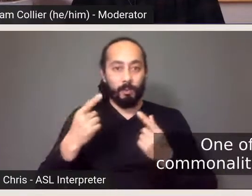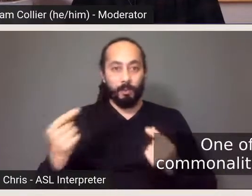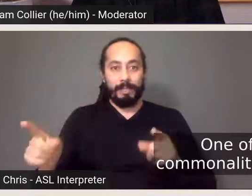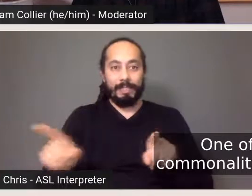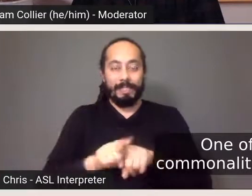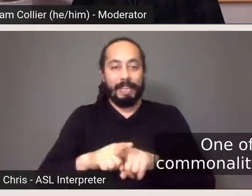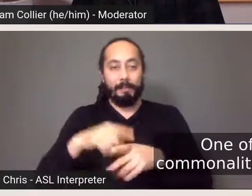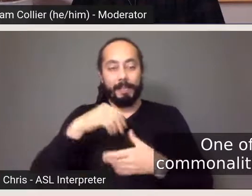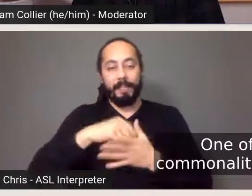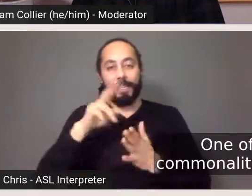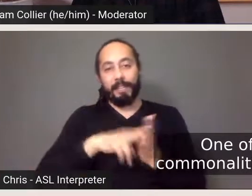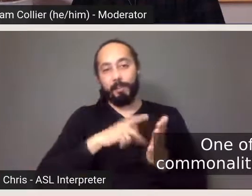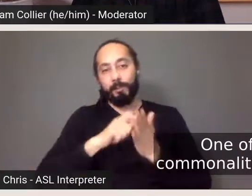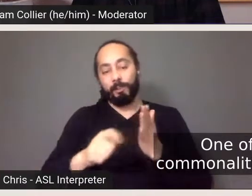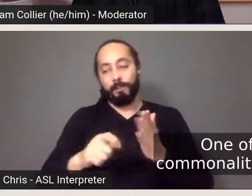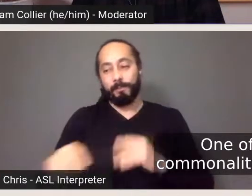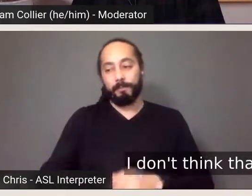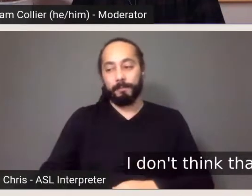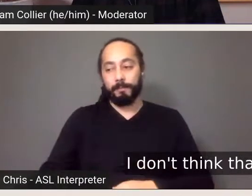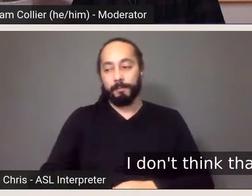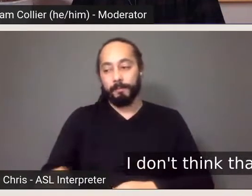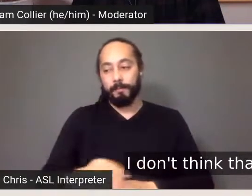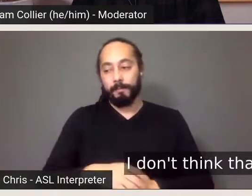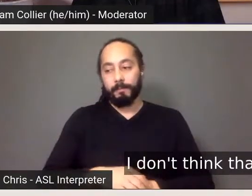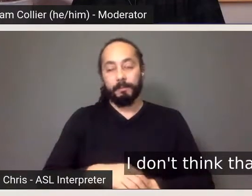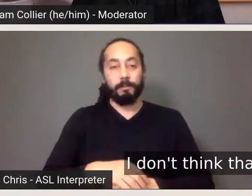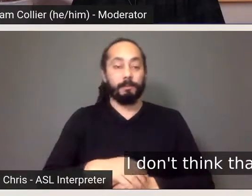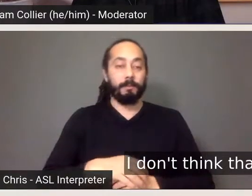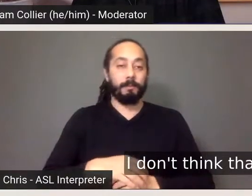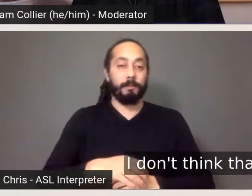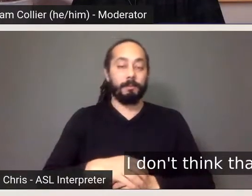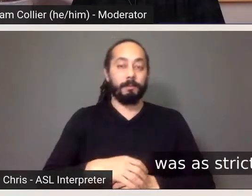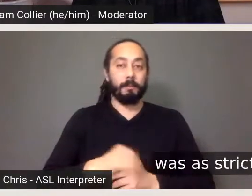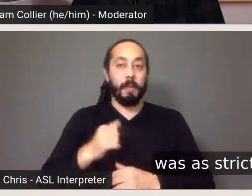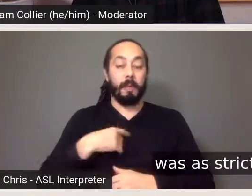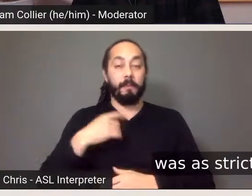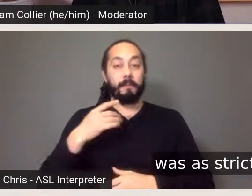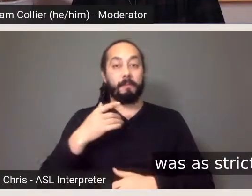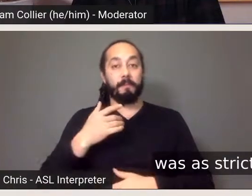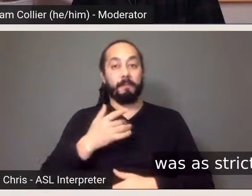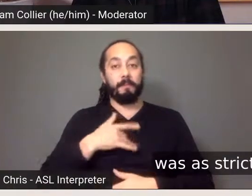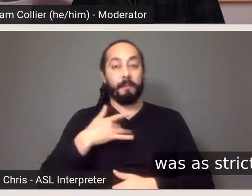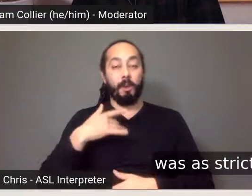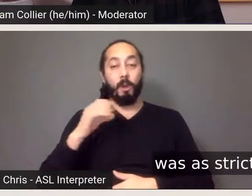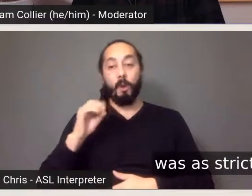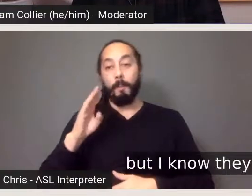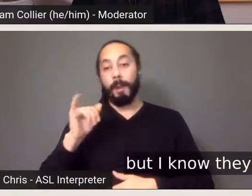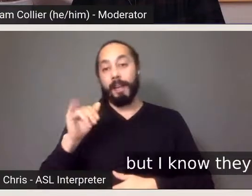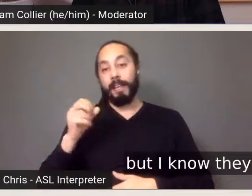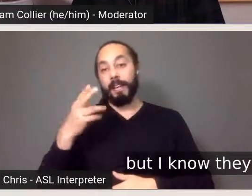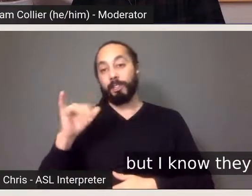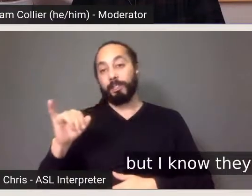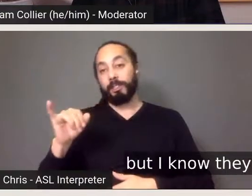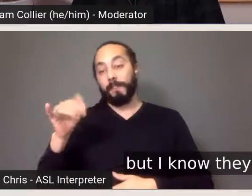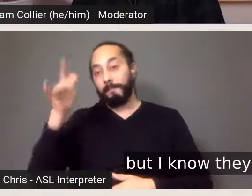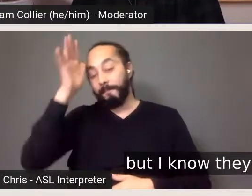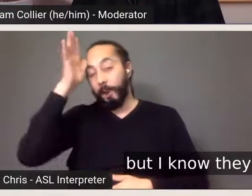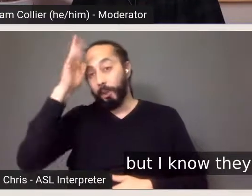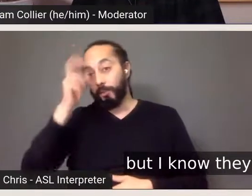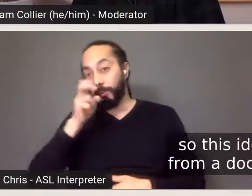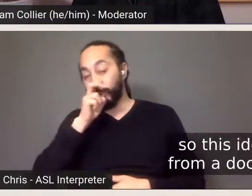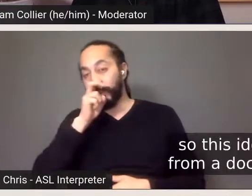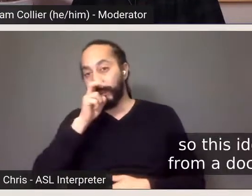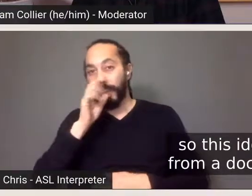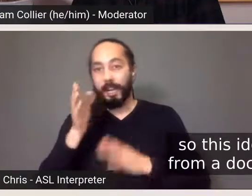other commonalities that I found, I don't think that Obayashi's father was as strict as Nakahara's, but I know they were both